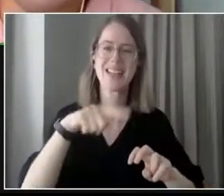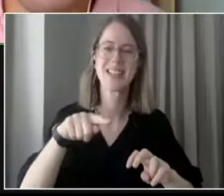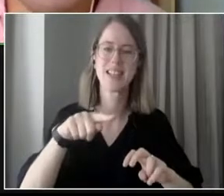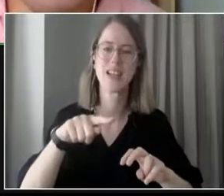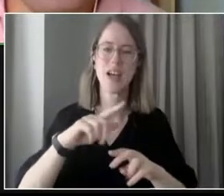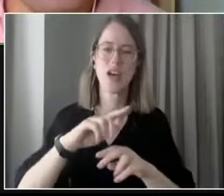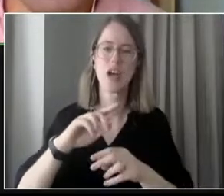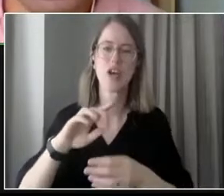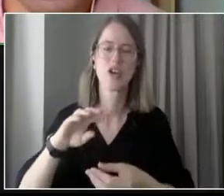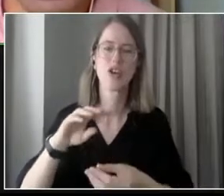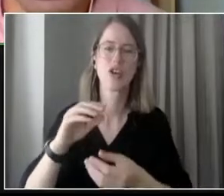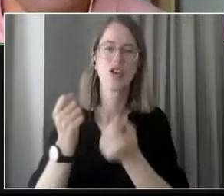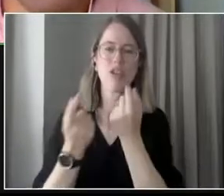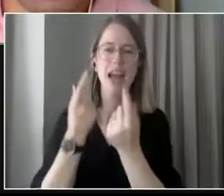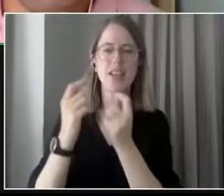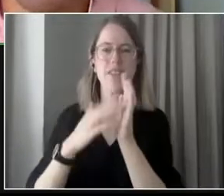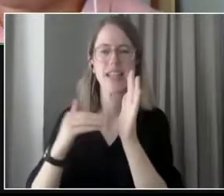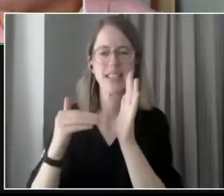research@creativenz.gov.nz.